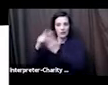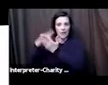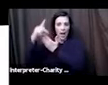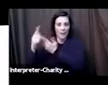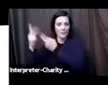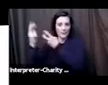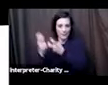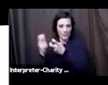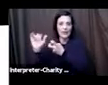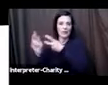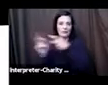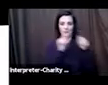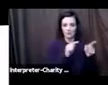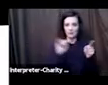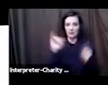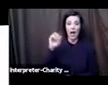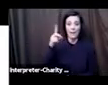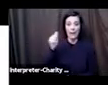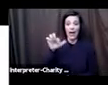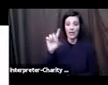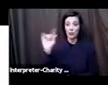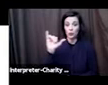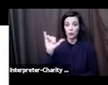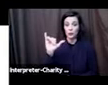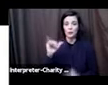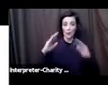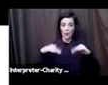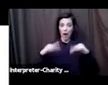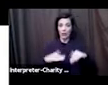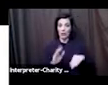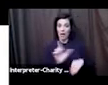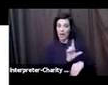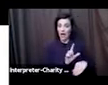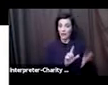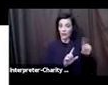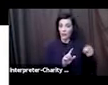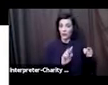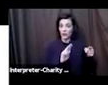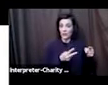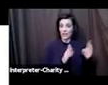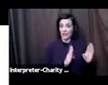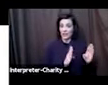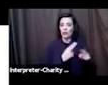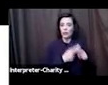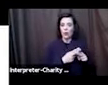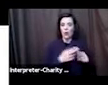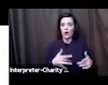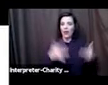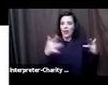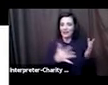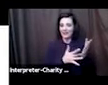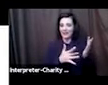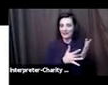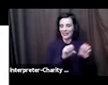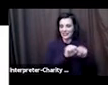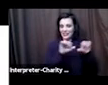well. Bottom row, the first 2 on the left are examples of light tech systems. So we have